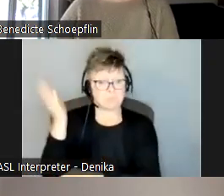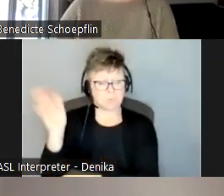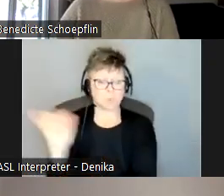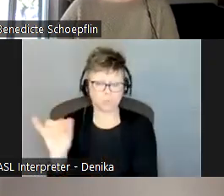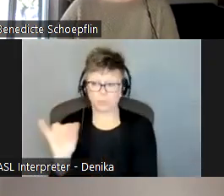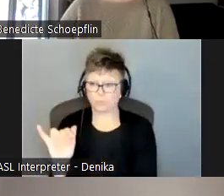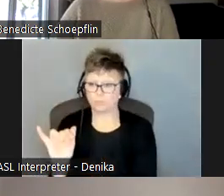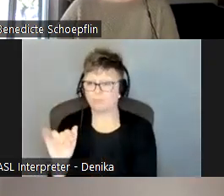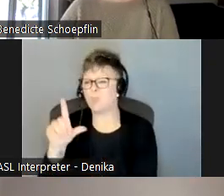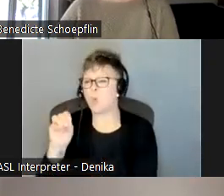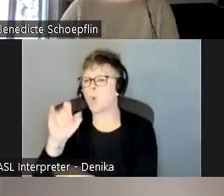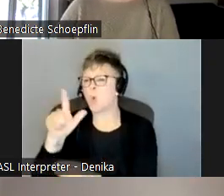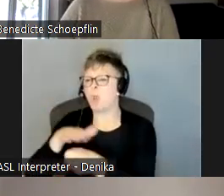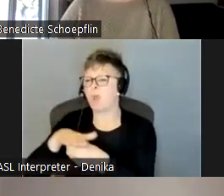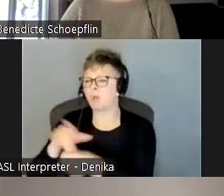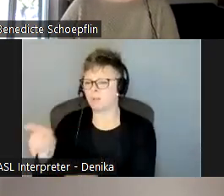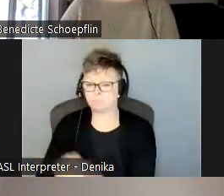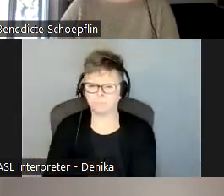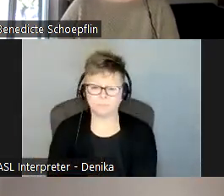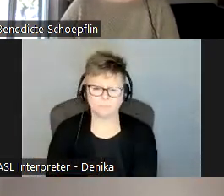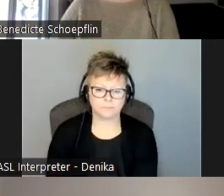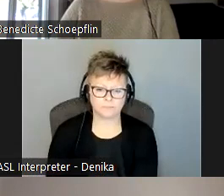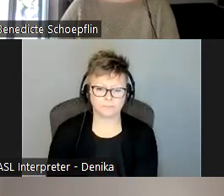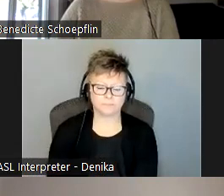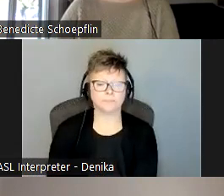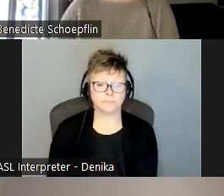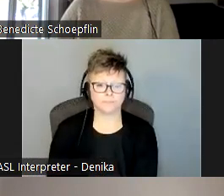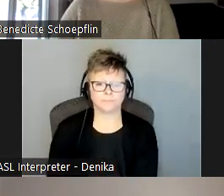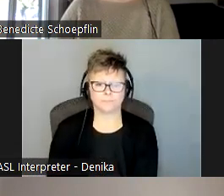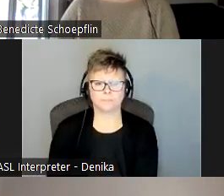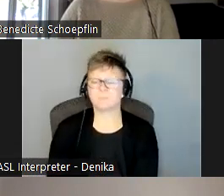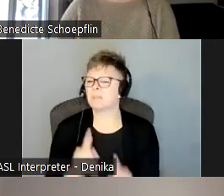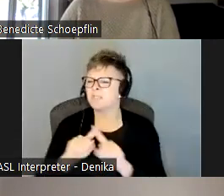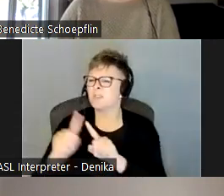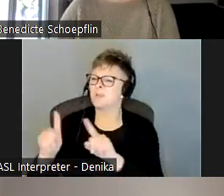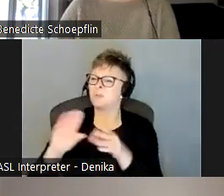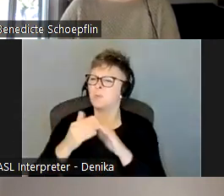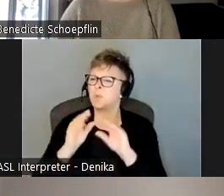well on frauds and scams, and other community organizations as well.